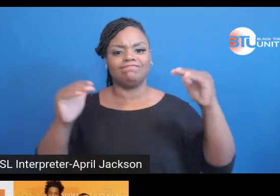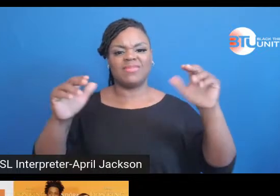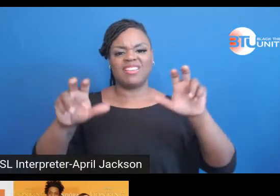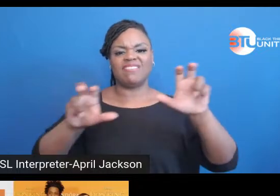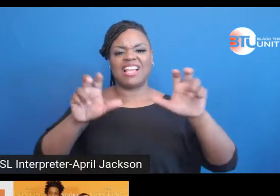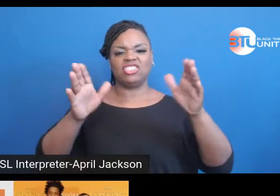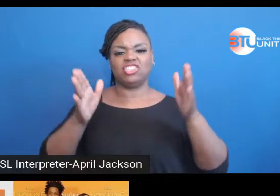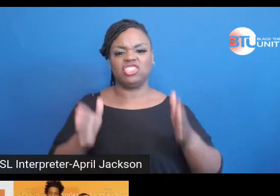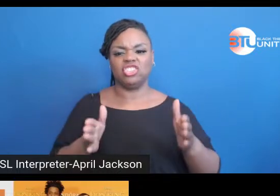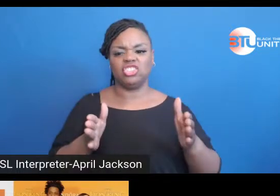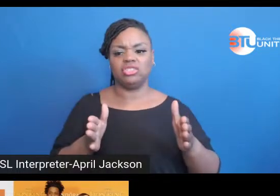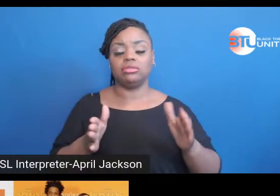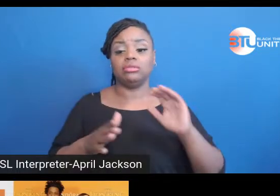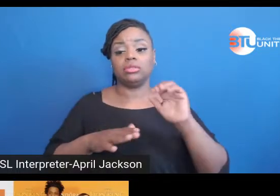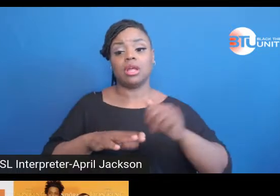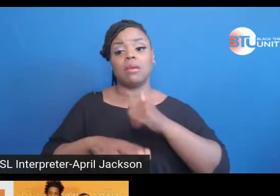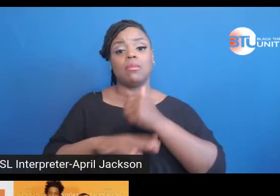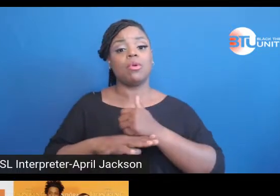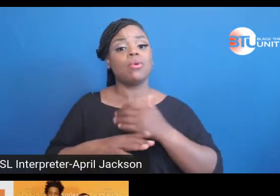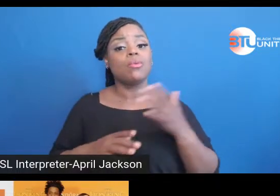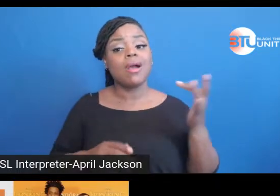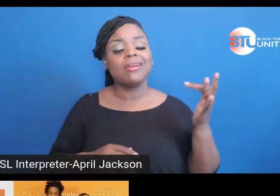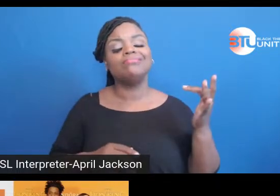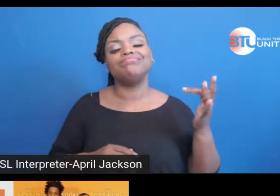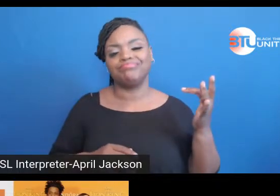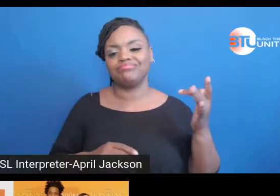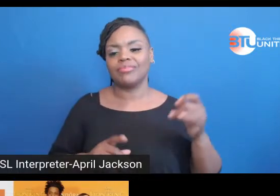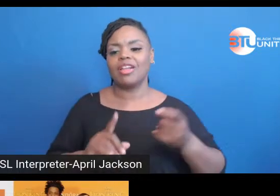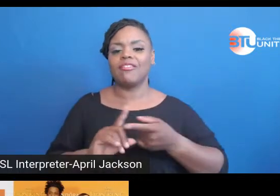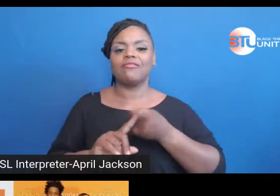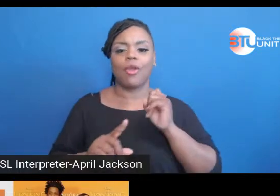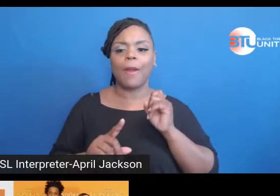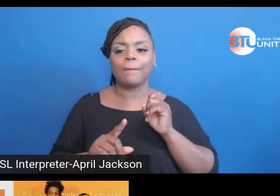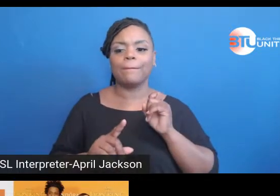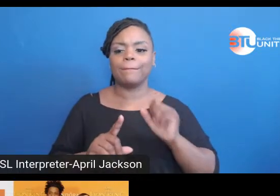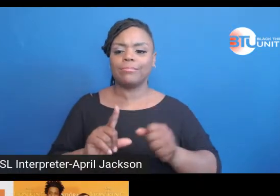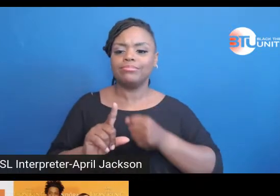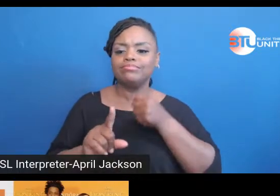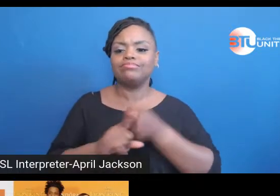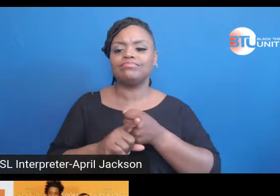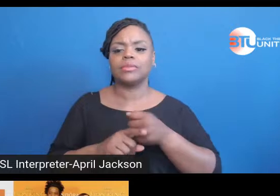about really came from like after the stock market crashed